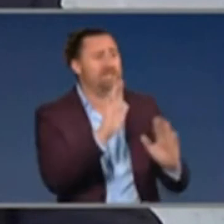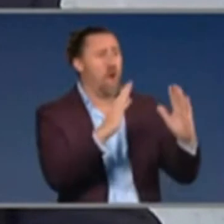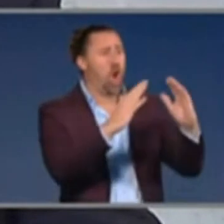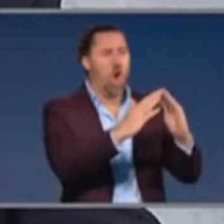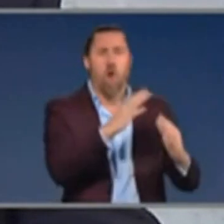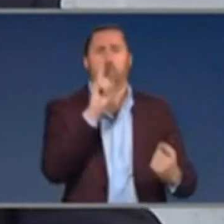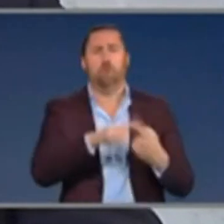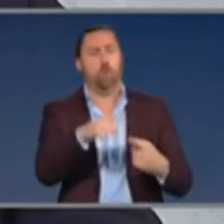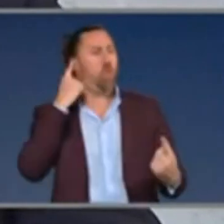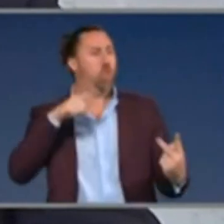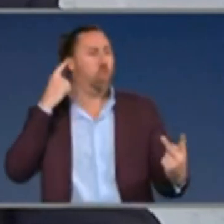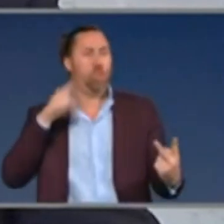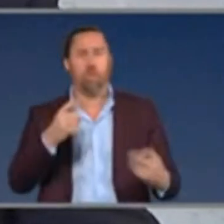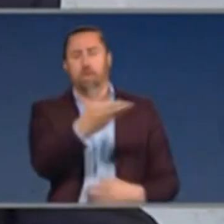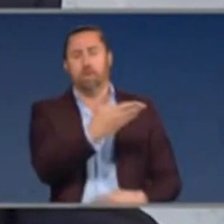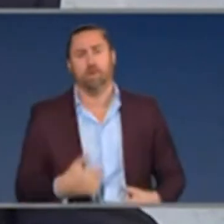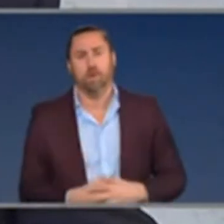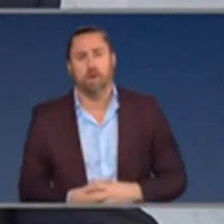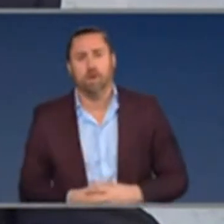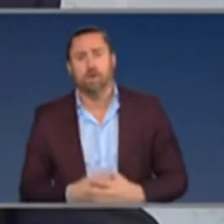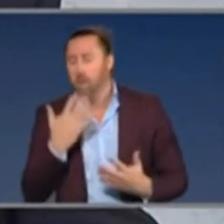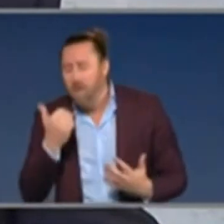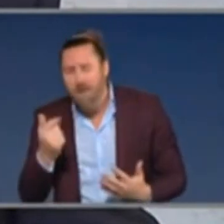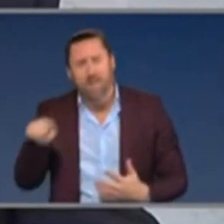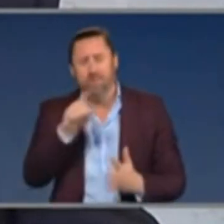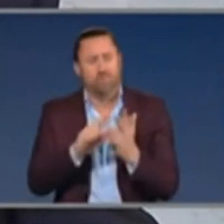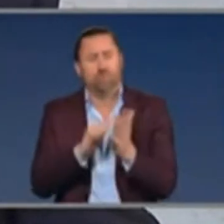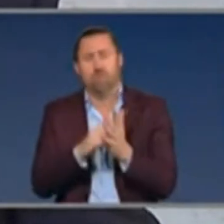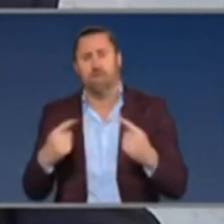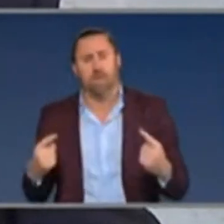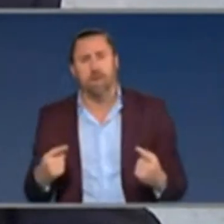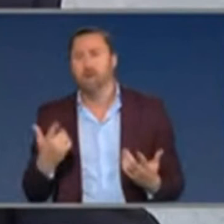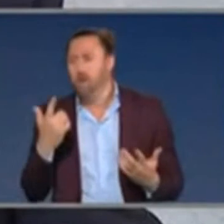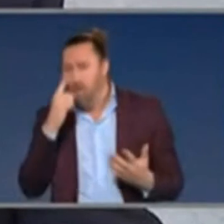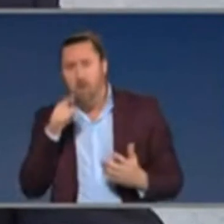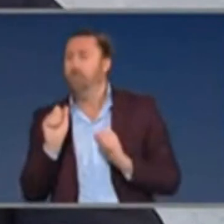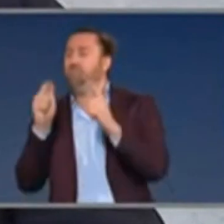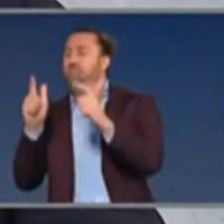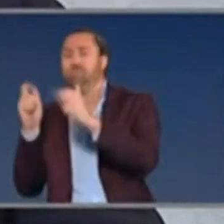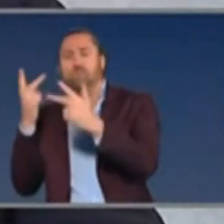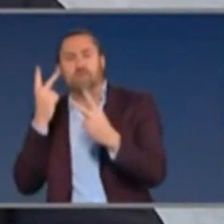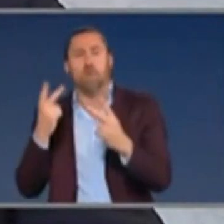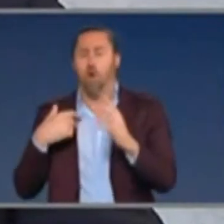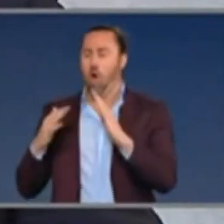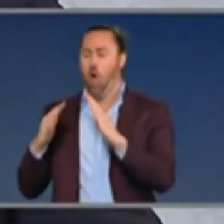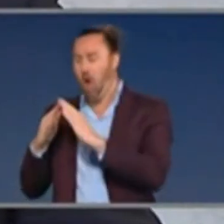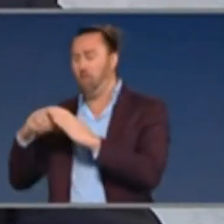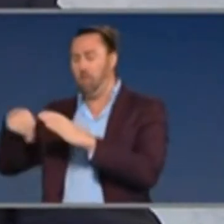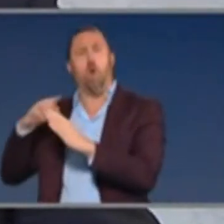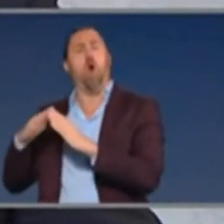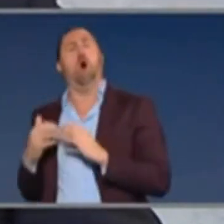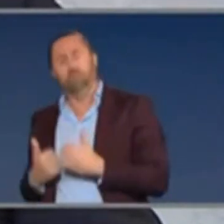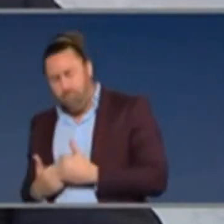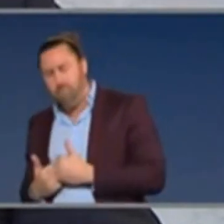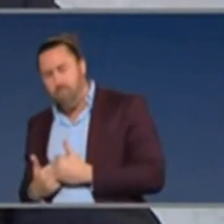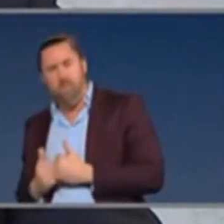equally it is true, the restrictions that are put in place about going into people's homes and things like that more broadly, people can let their guard down in those